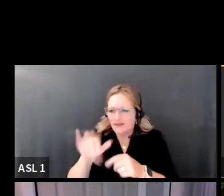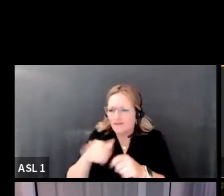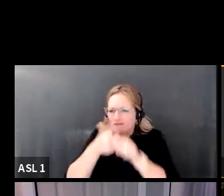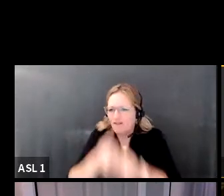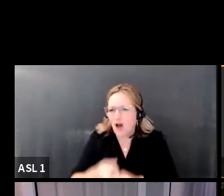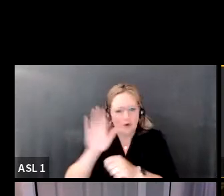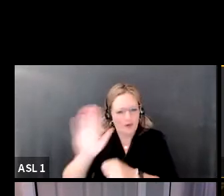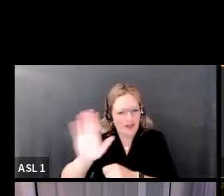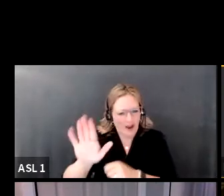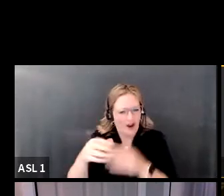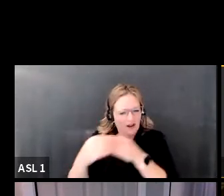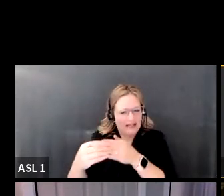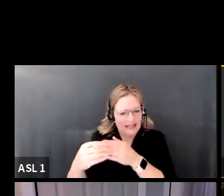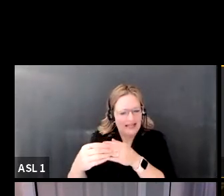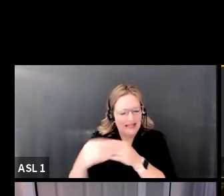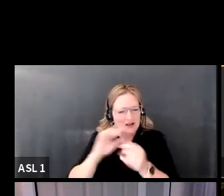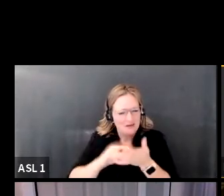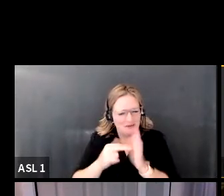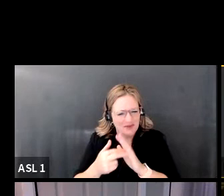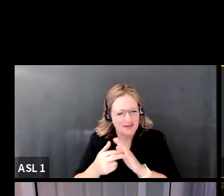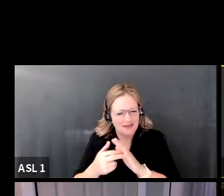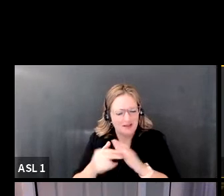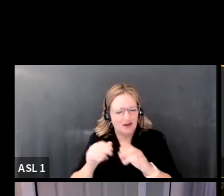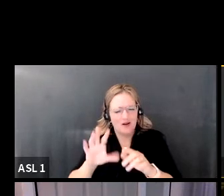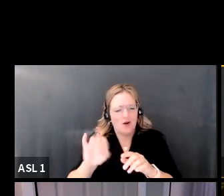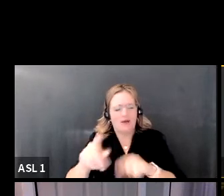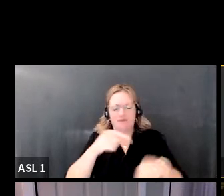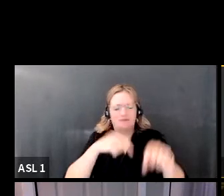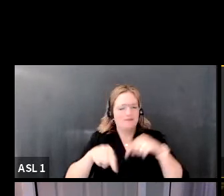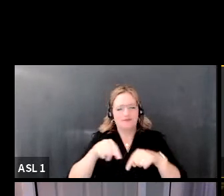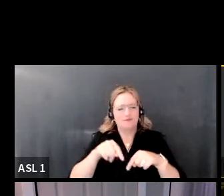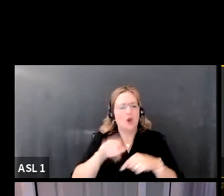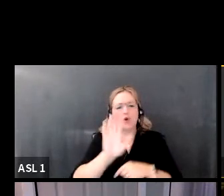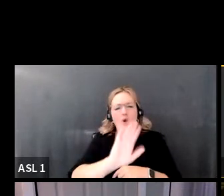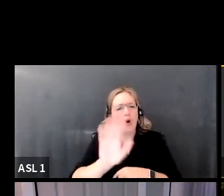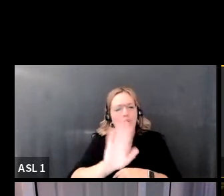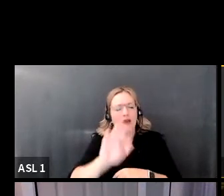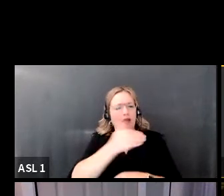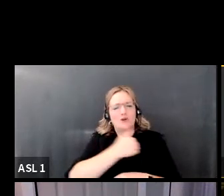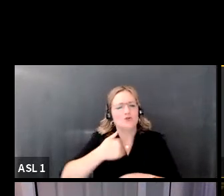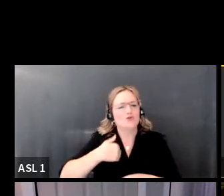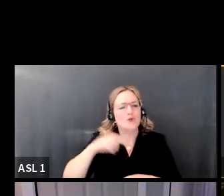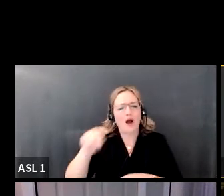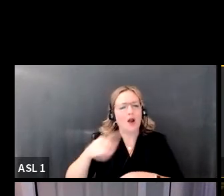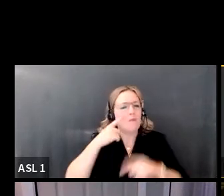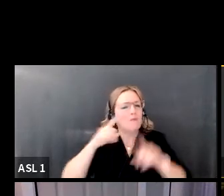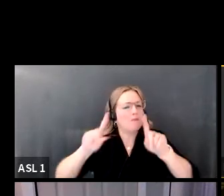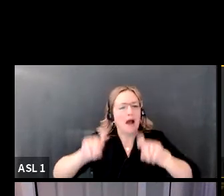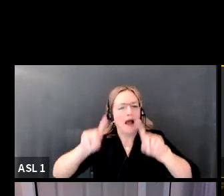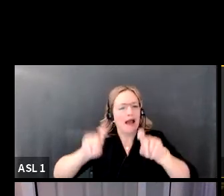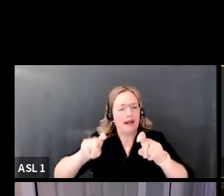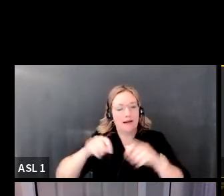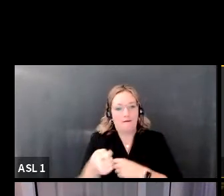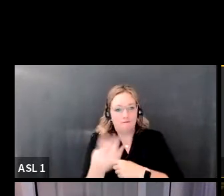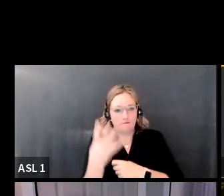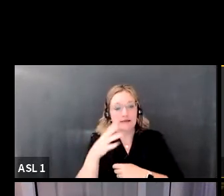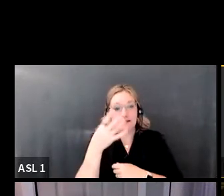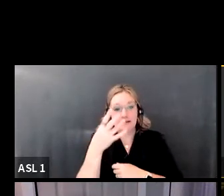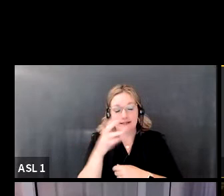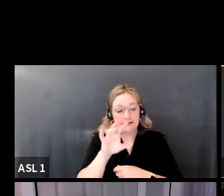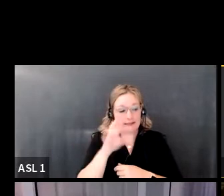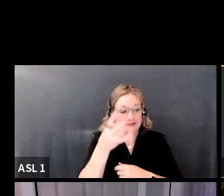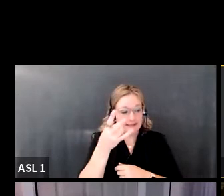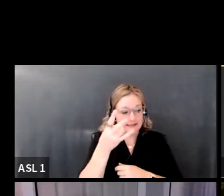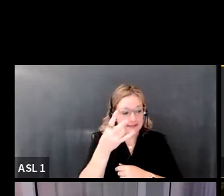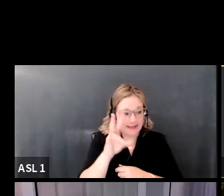so just a few clarifications the the pilot in toronto is a pilot there's only four areas it's in eight it's a 7.2 million to eight